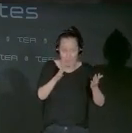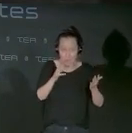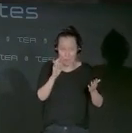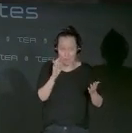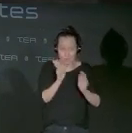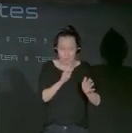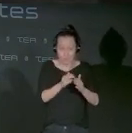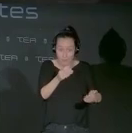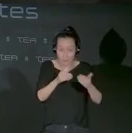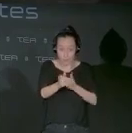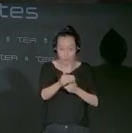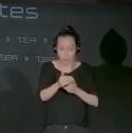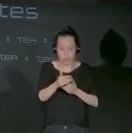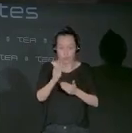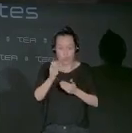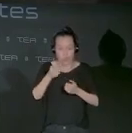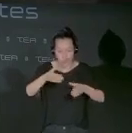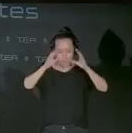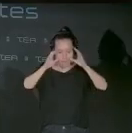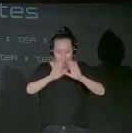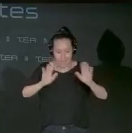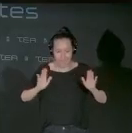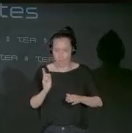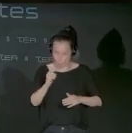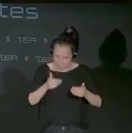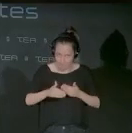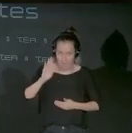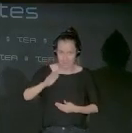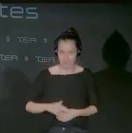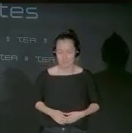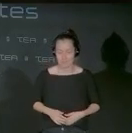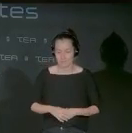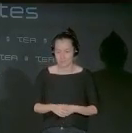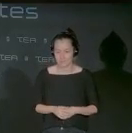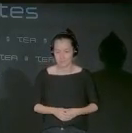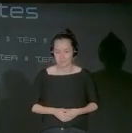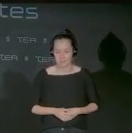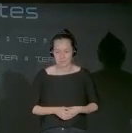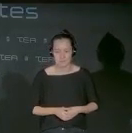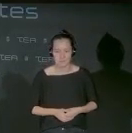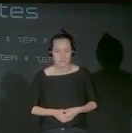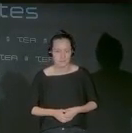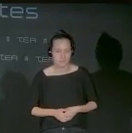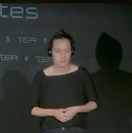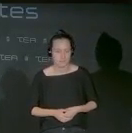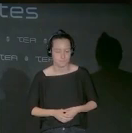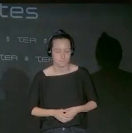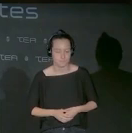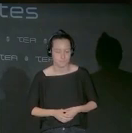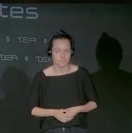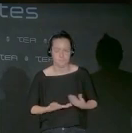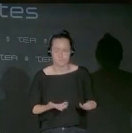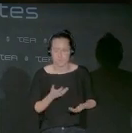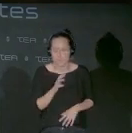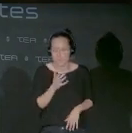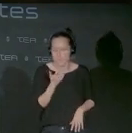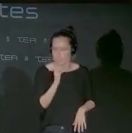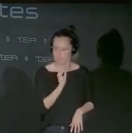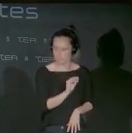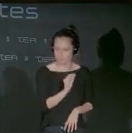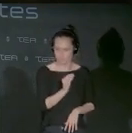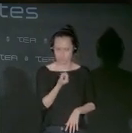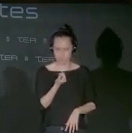va mucho más allá, ¿no? De lo que tenemos ahora. What do you think are the best examples of virtual worlds that we have seen already? What